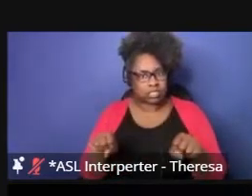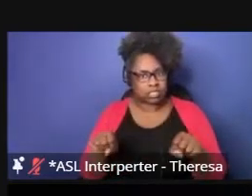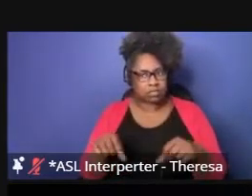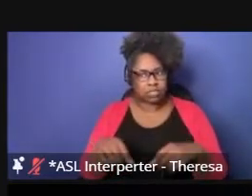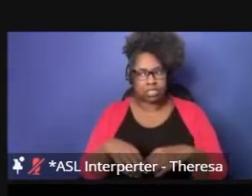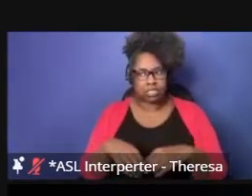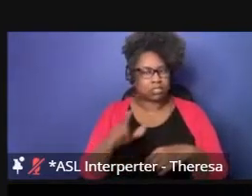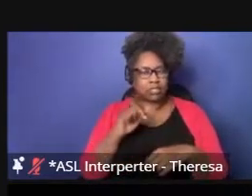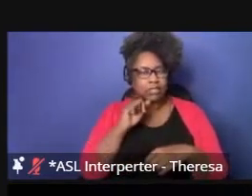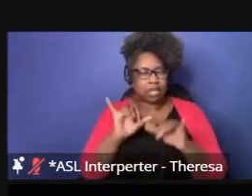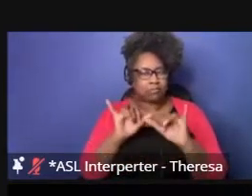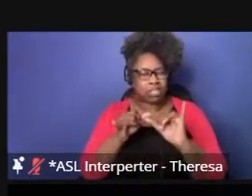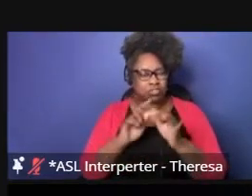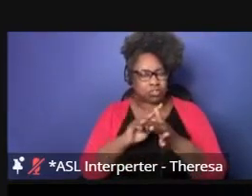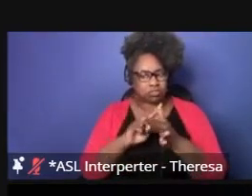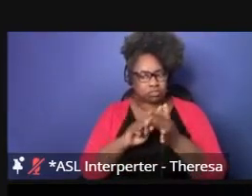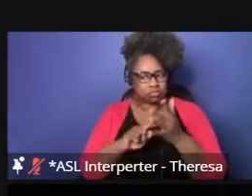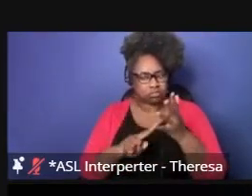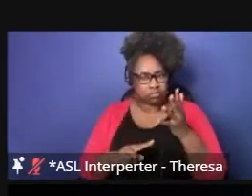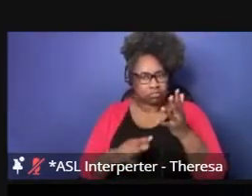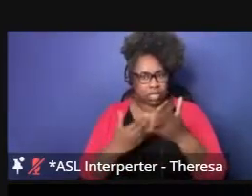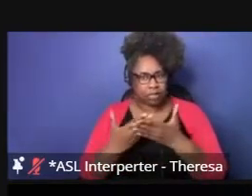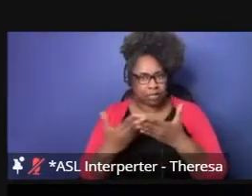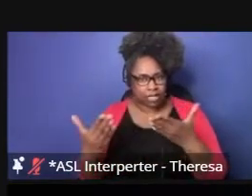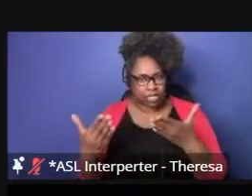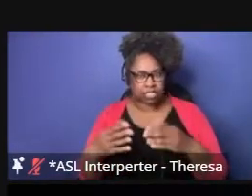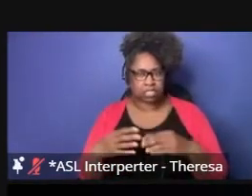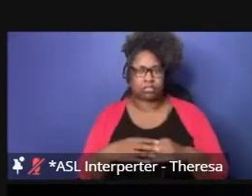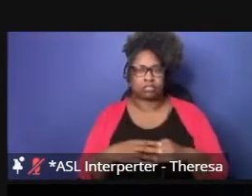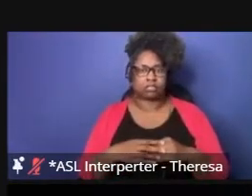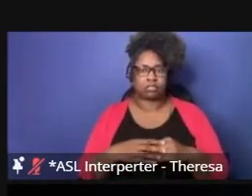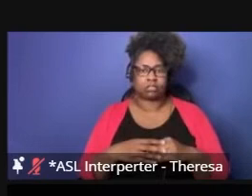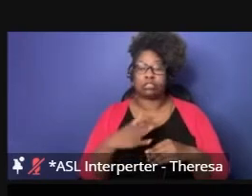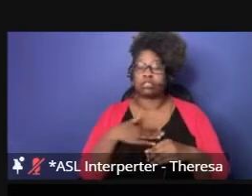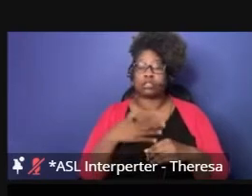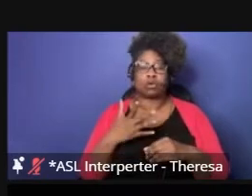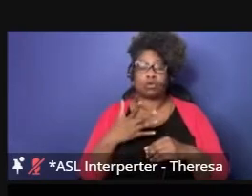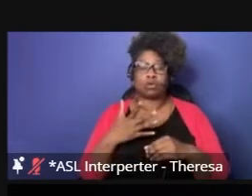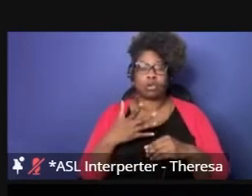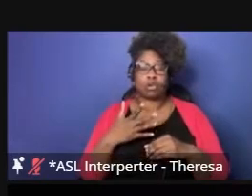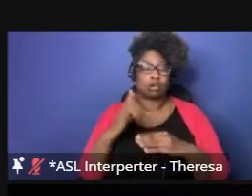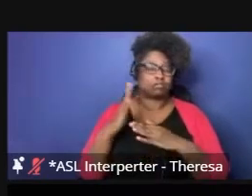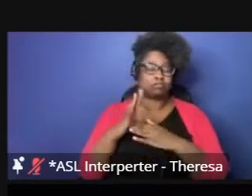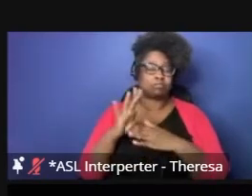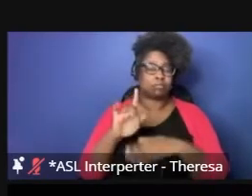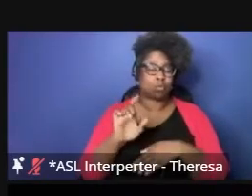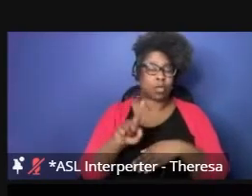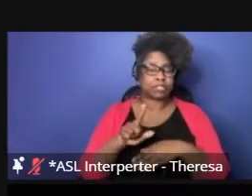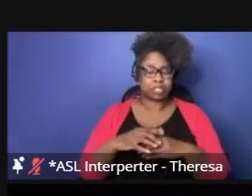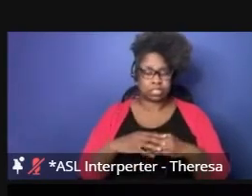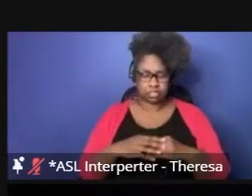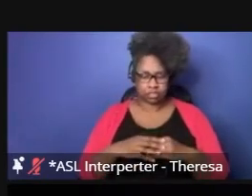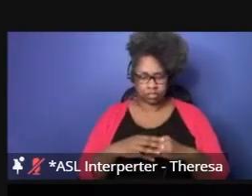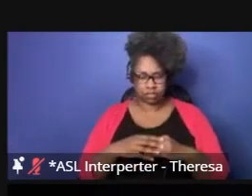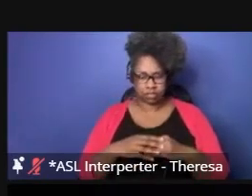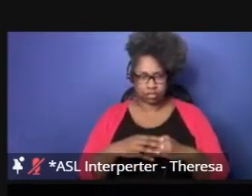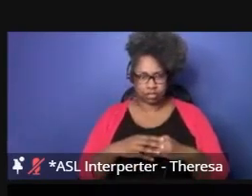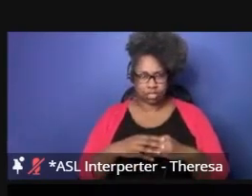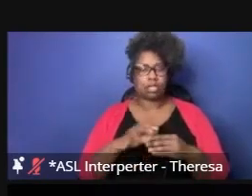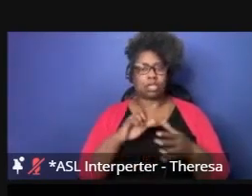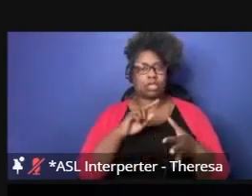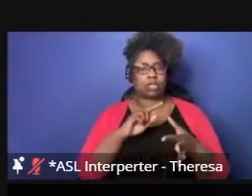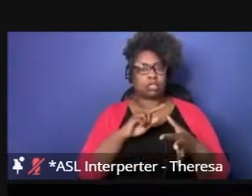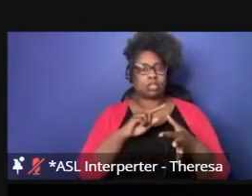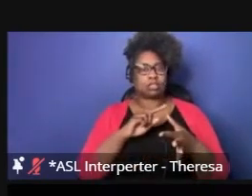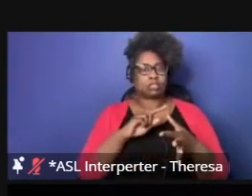measuring all of those things. And so this is our big question. How might these various elements at